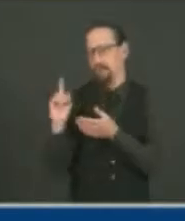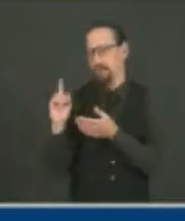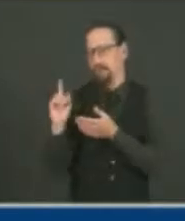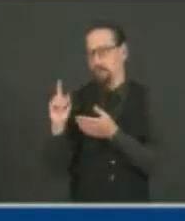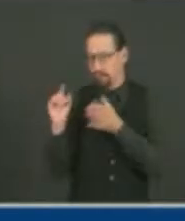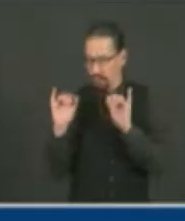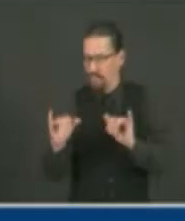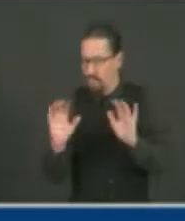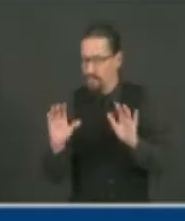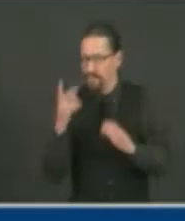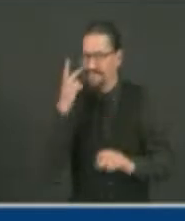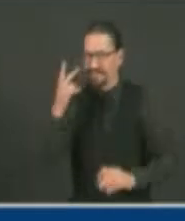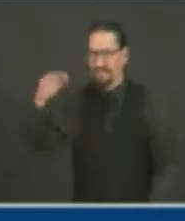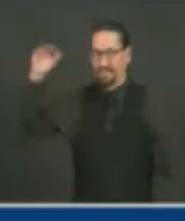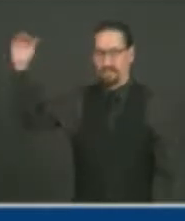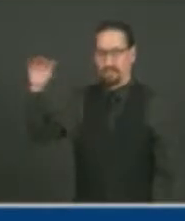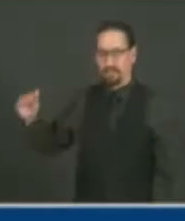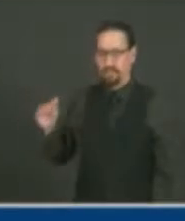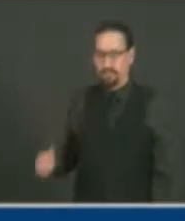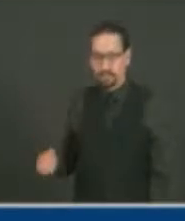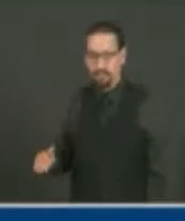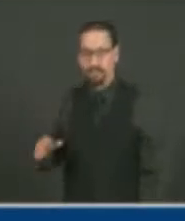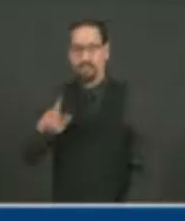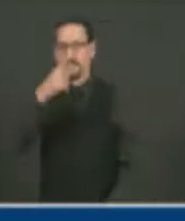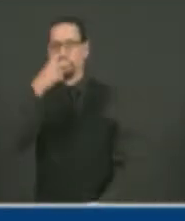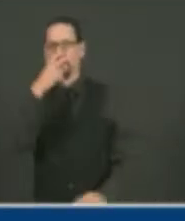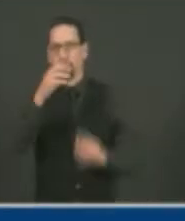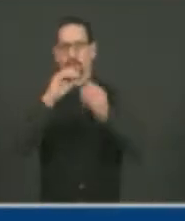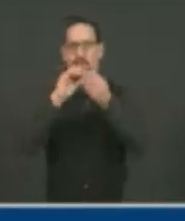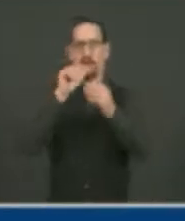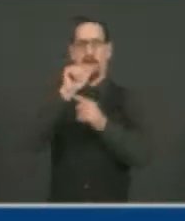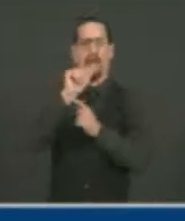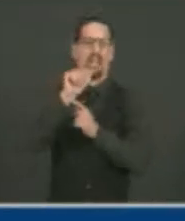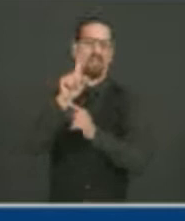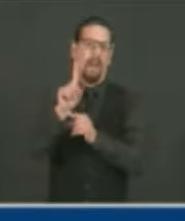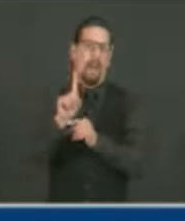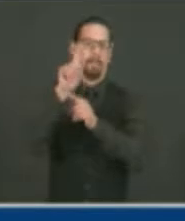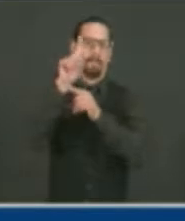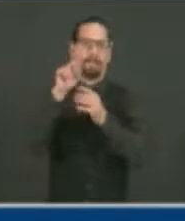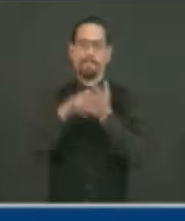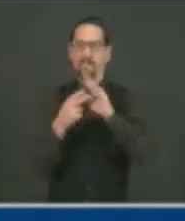an upwards arrow. A percent positive of